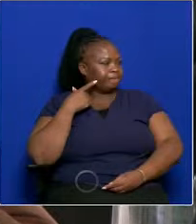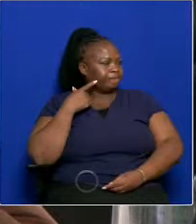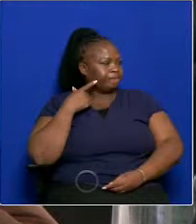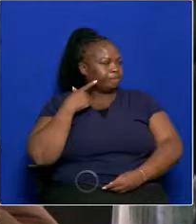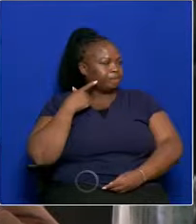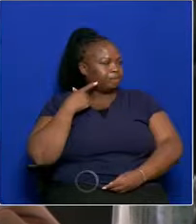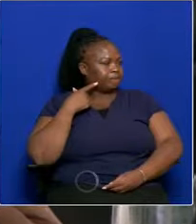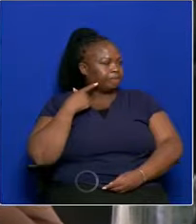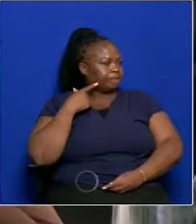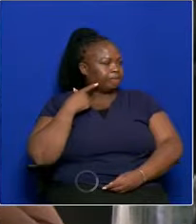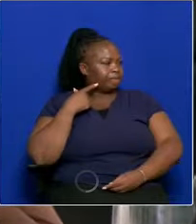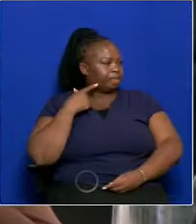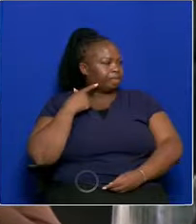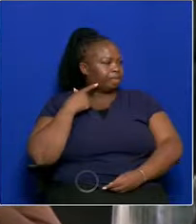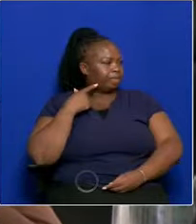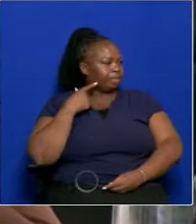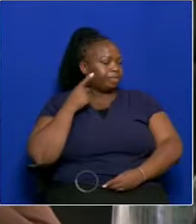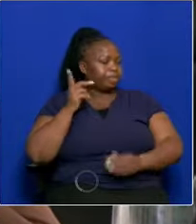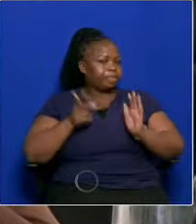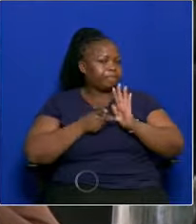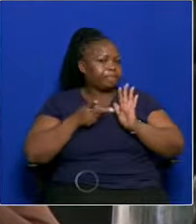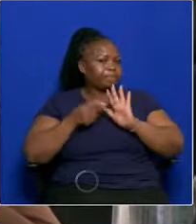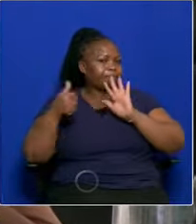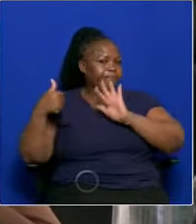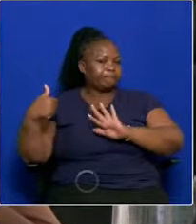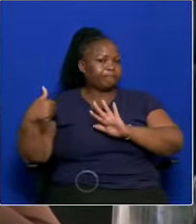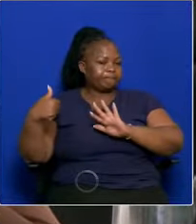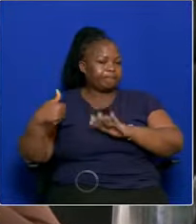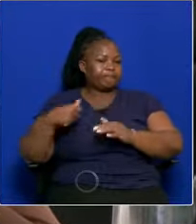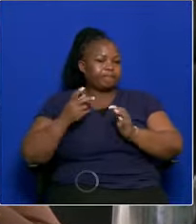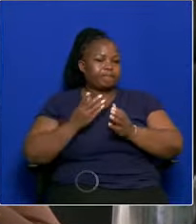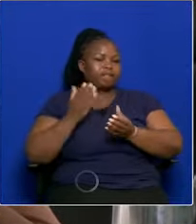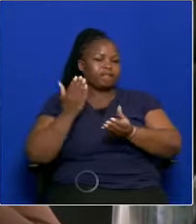Page 6 of file 4.